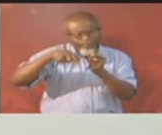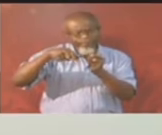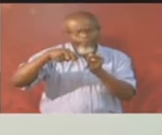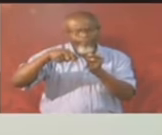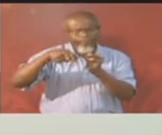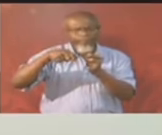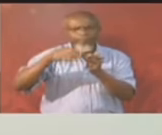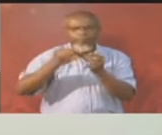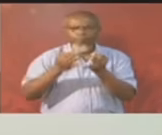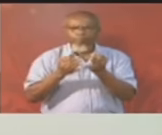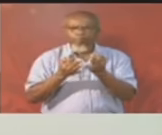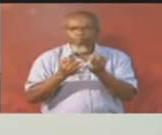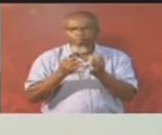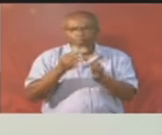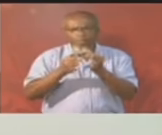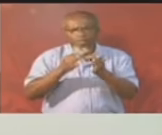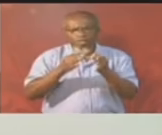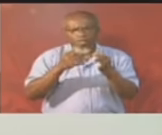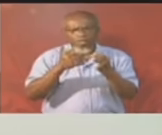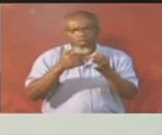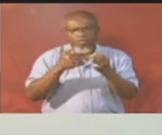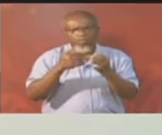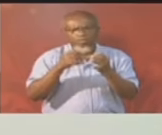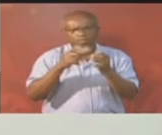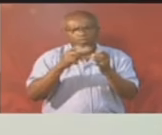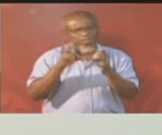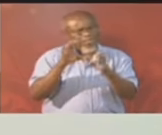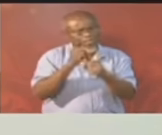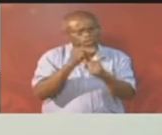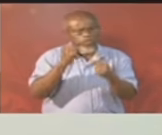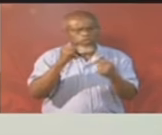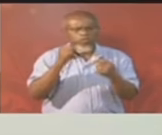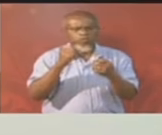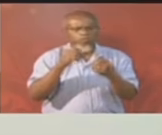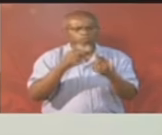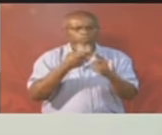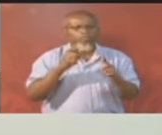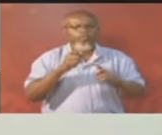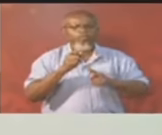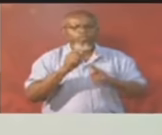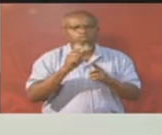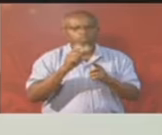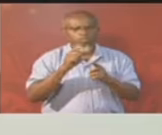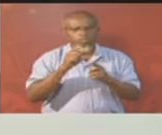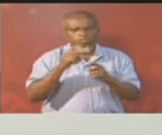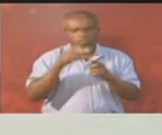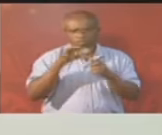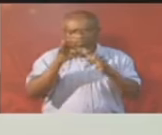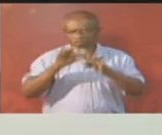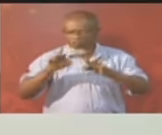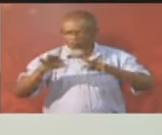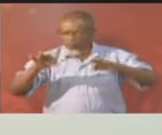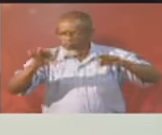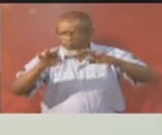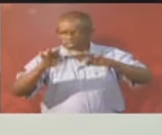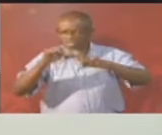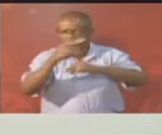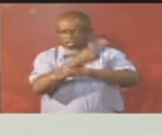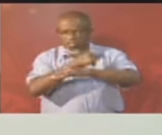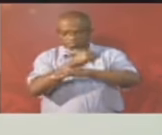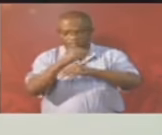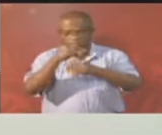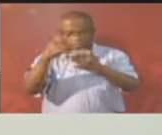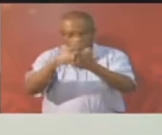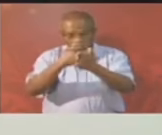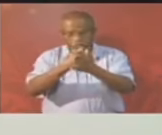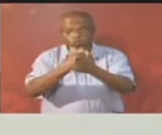but an update on the occupancy rate of the 2 field hospitals. And if I'm allowed this question, Mr. C Ramsey